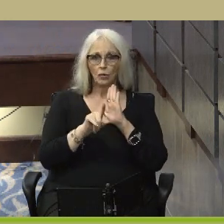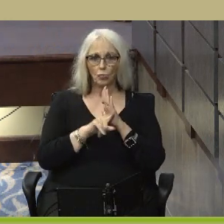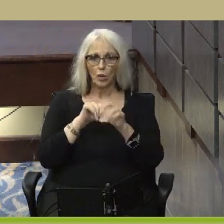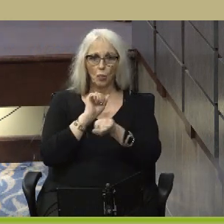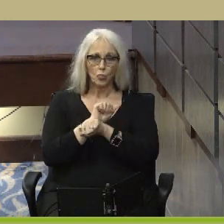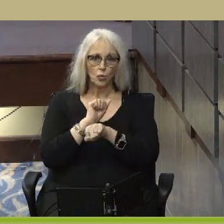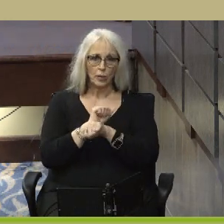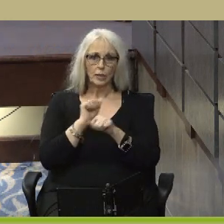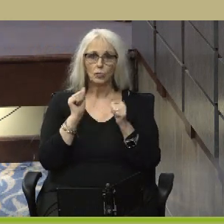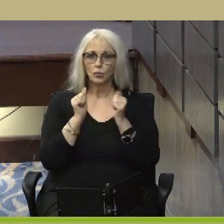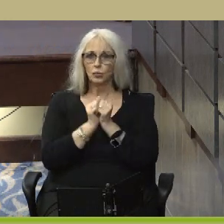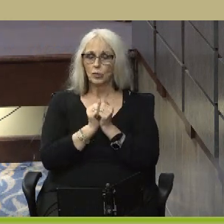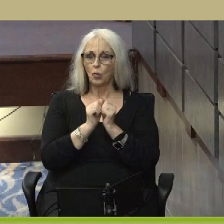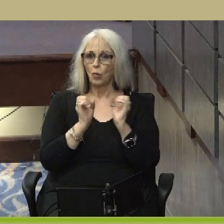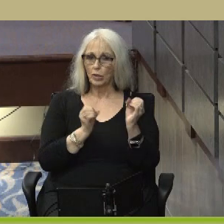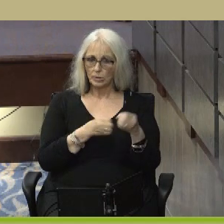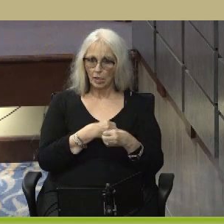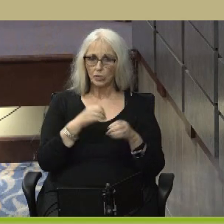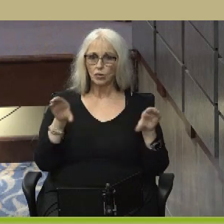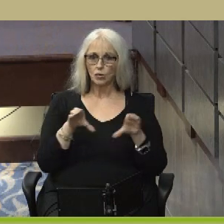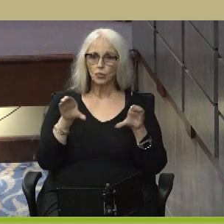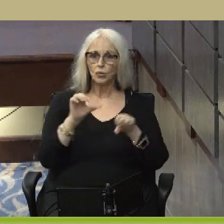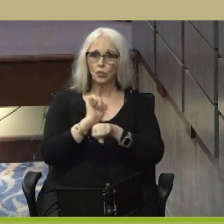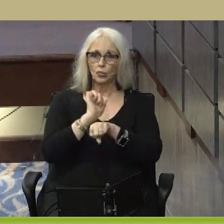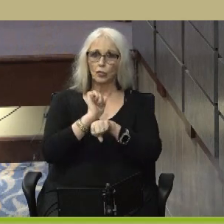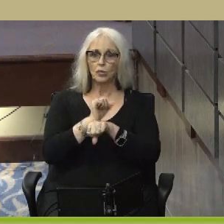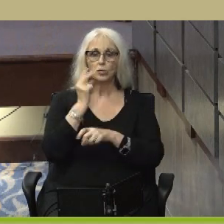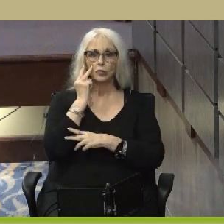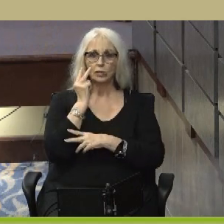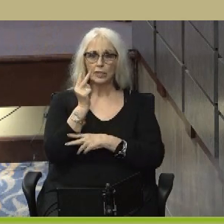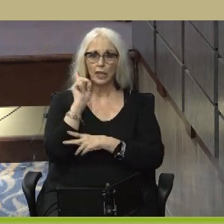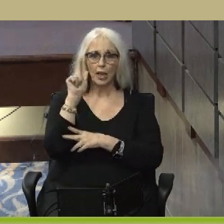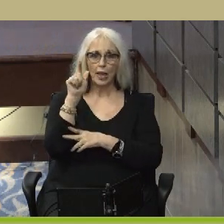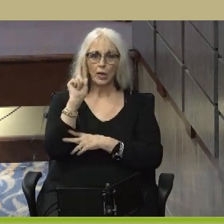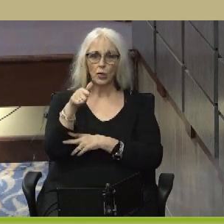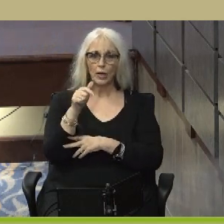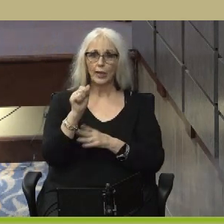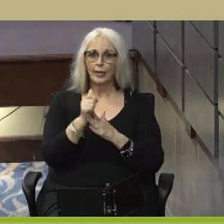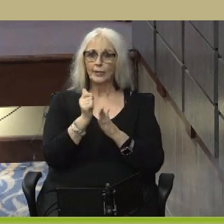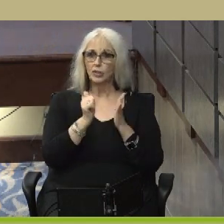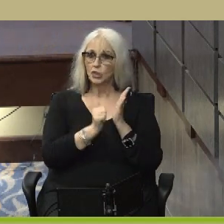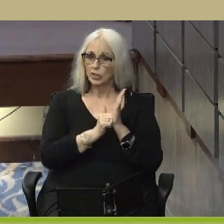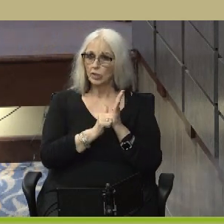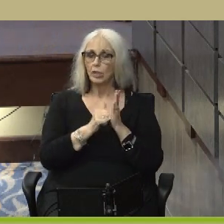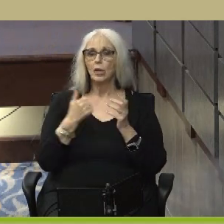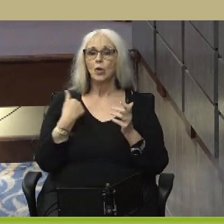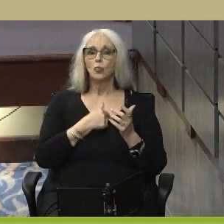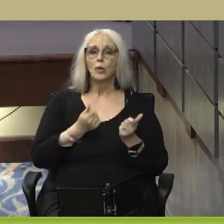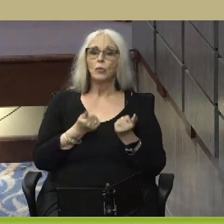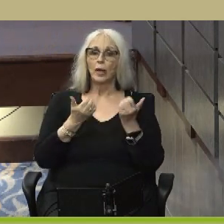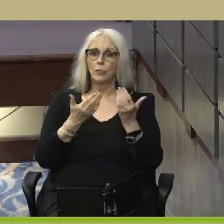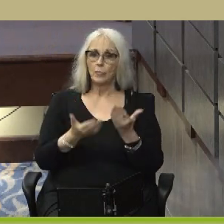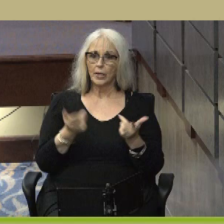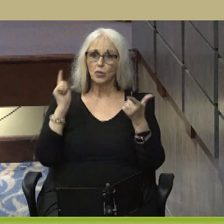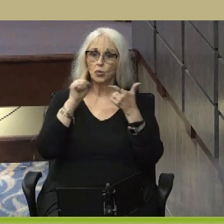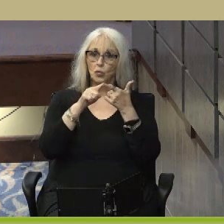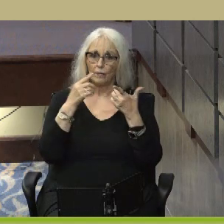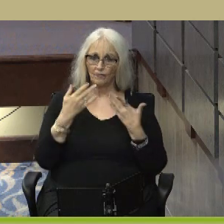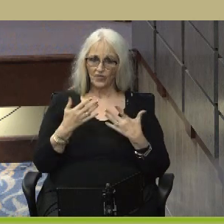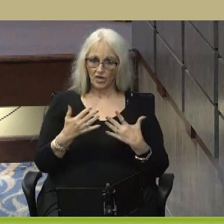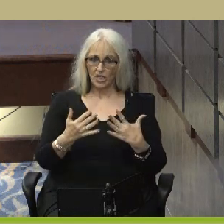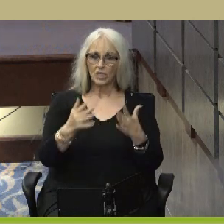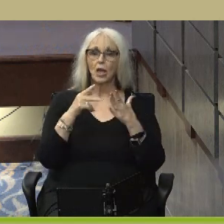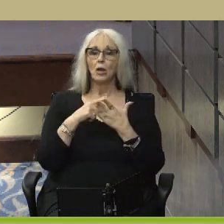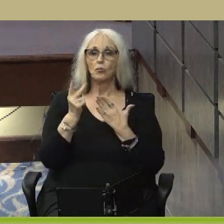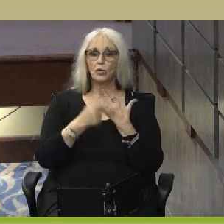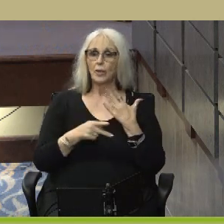to do this work. You will see later in your agenda packet a resolution where we are recommending them to complete this project. I'm excited to have them